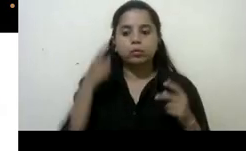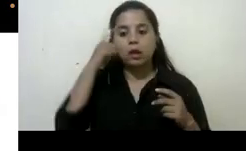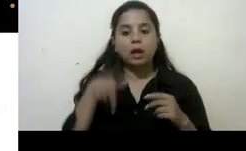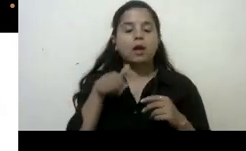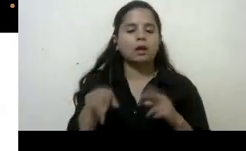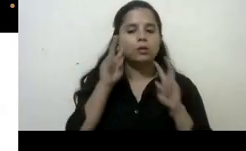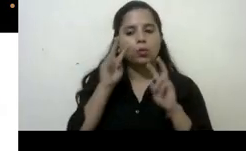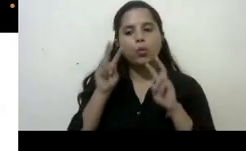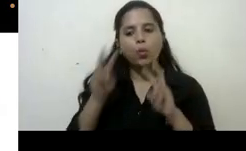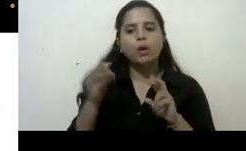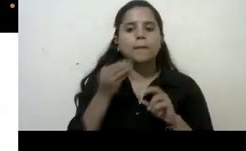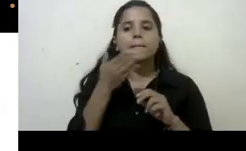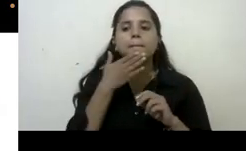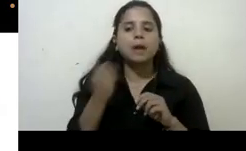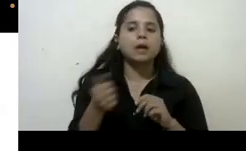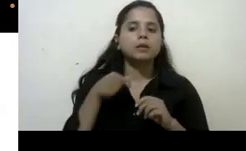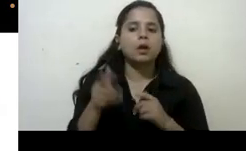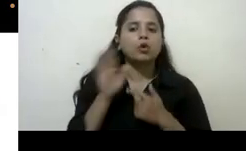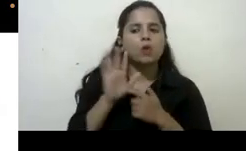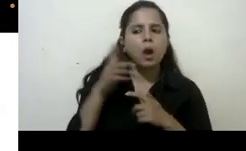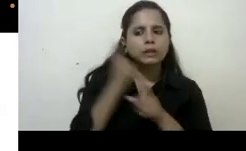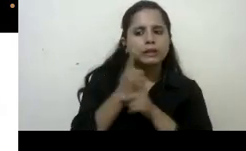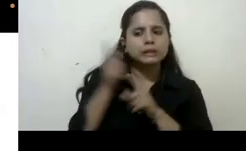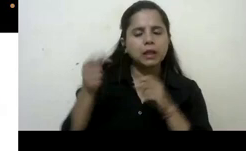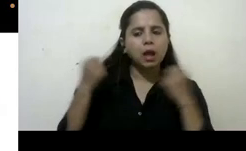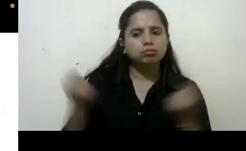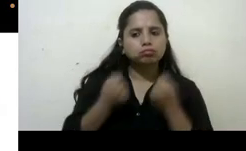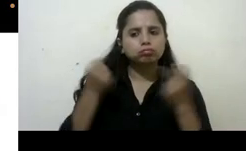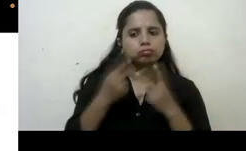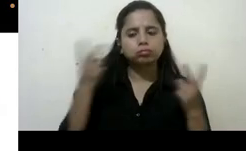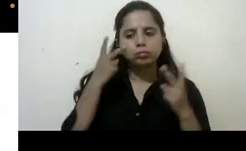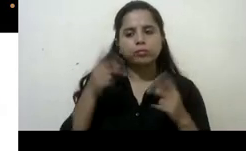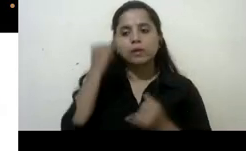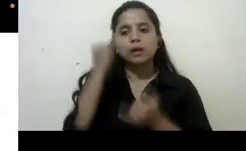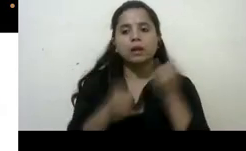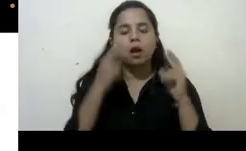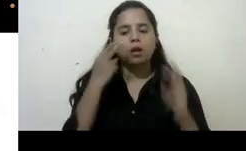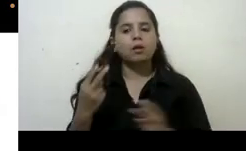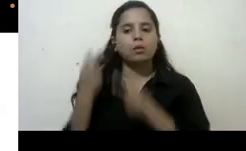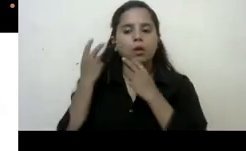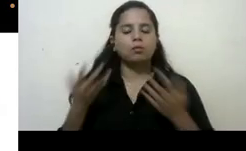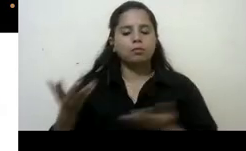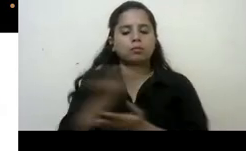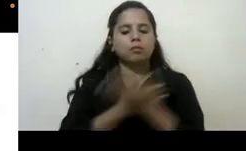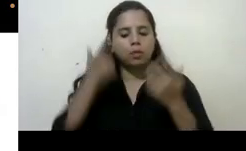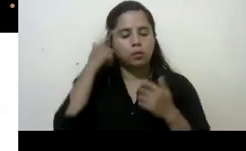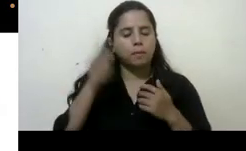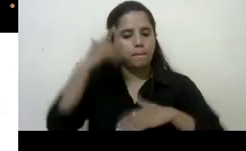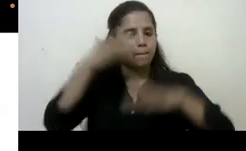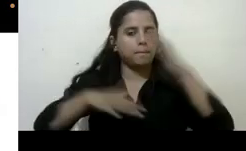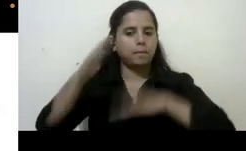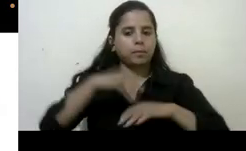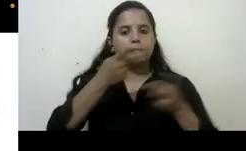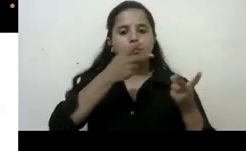some best demonstrations of teaching activities. At the end, they used to reflect and make an action plans and return